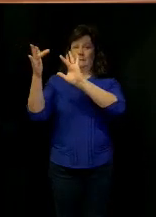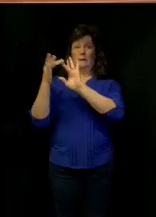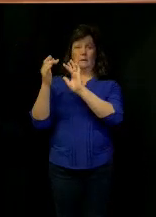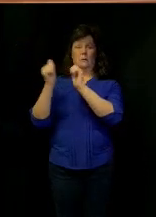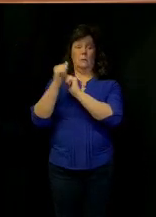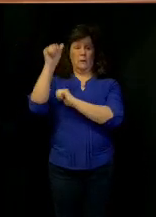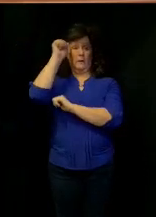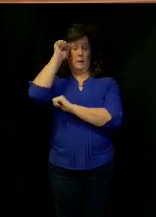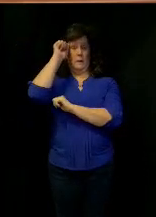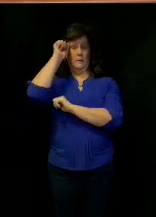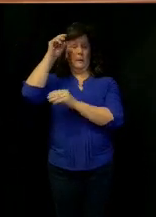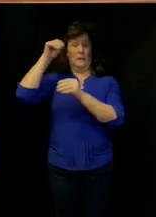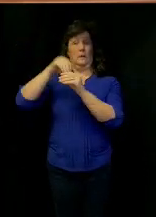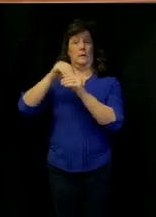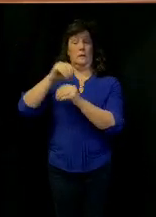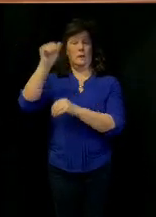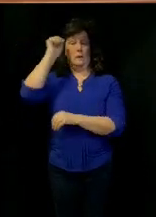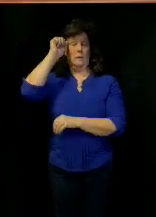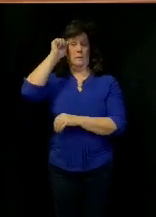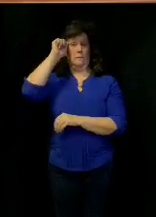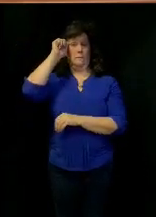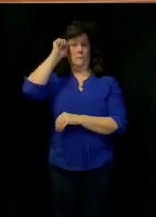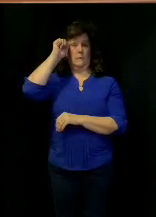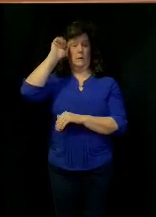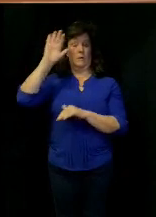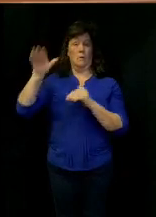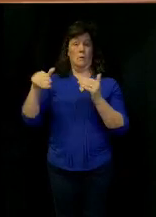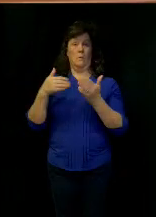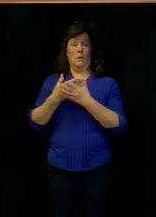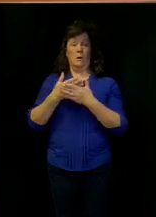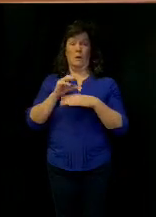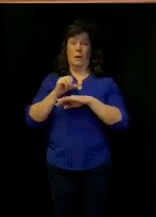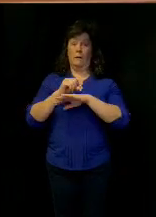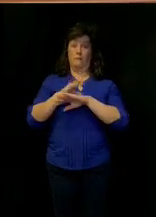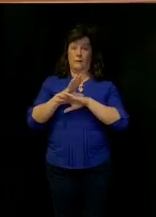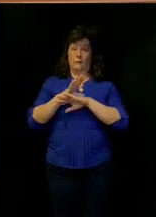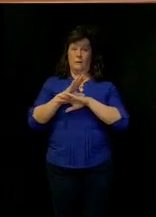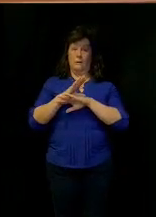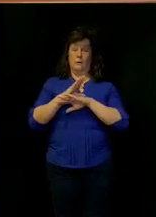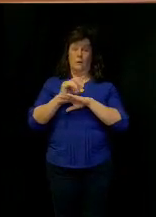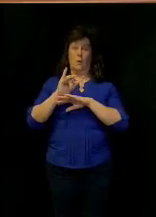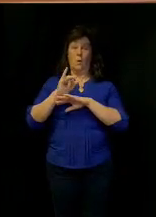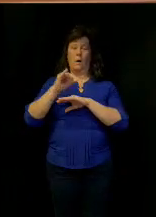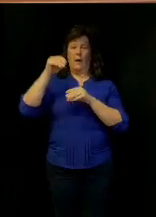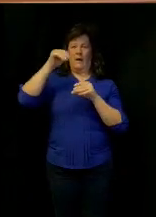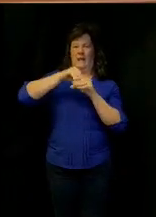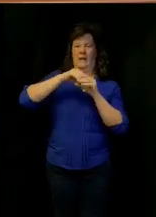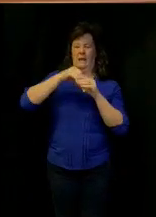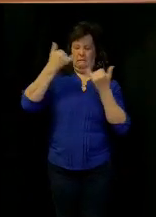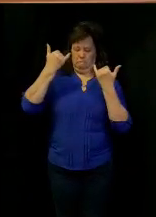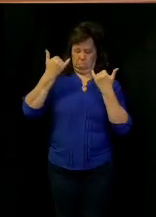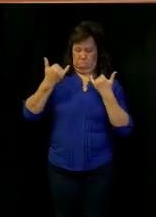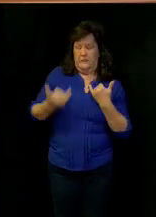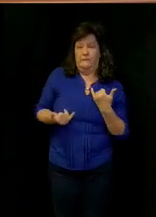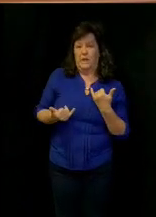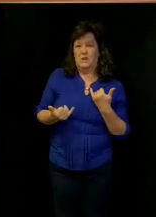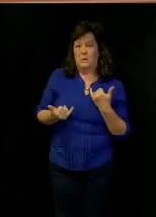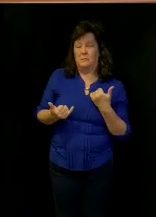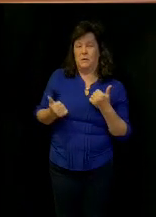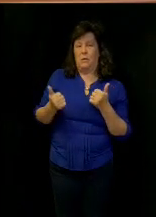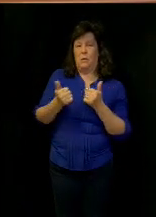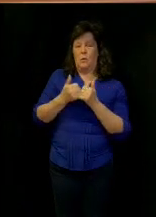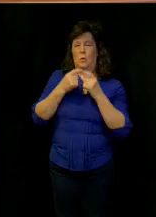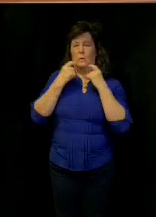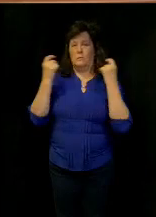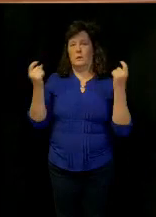In Adam, right, and again, we've all been affected or infected, I will say that, by the fall of